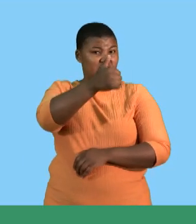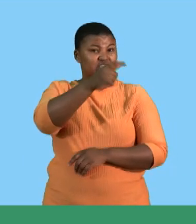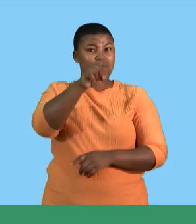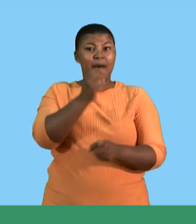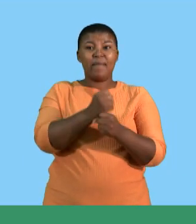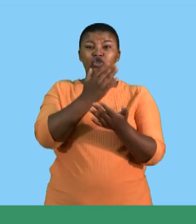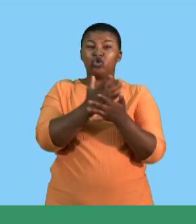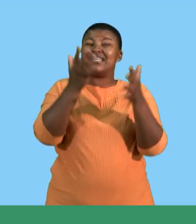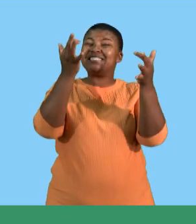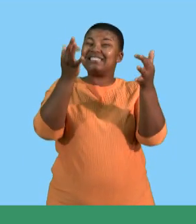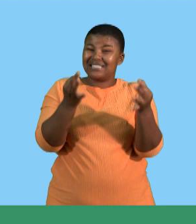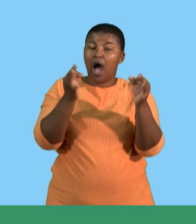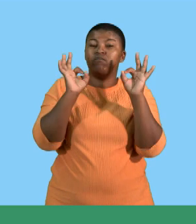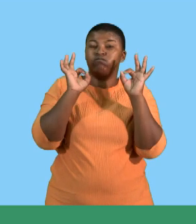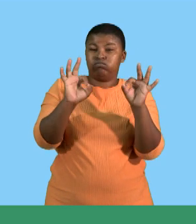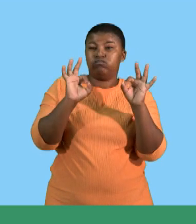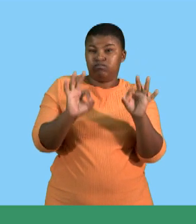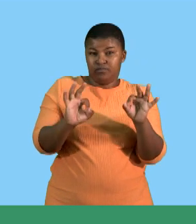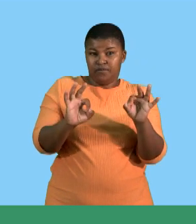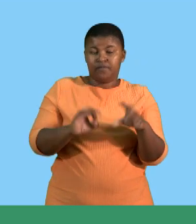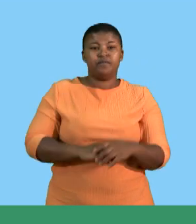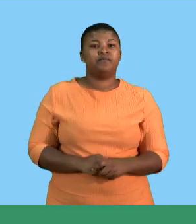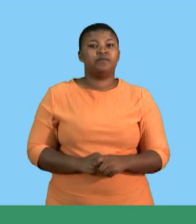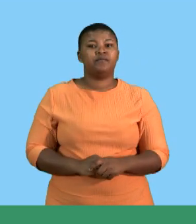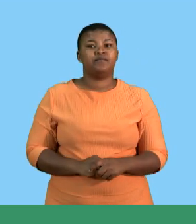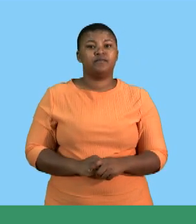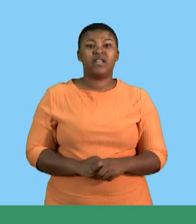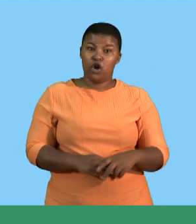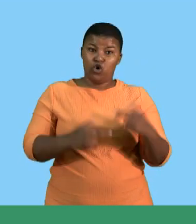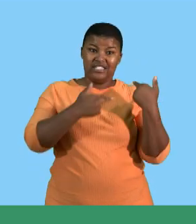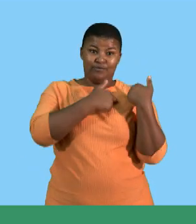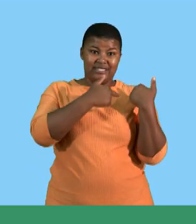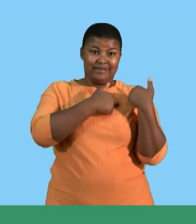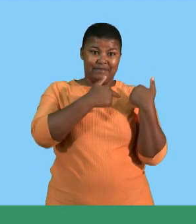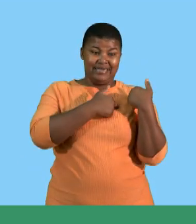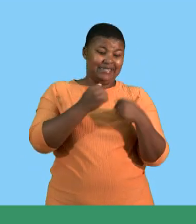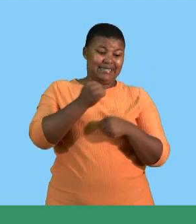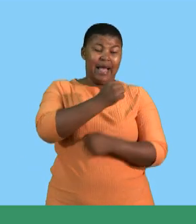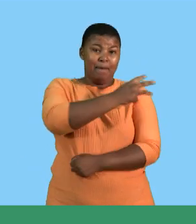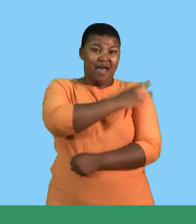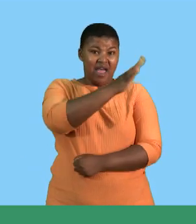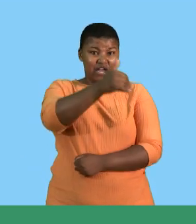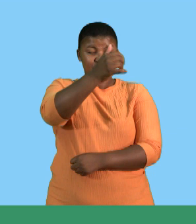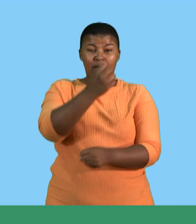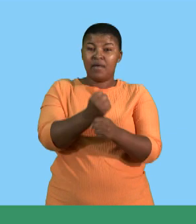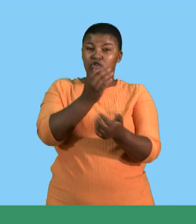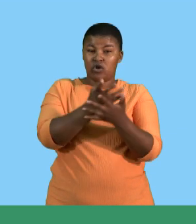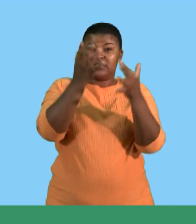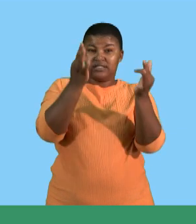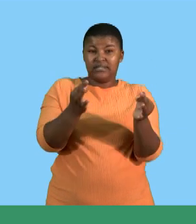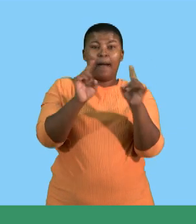correct decisions, if we refer to our slides. So their responsibility is to make correct decisions, but also